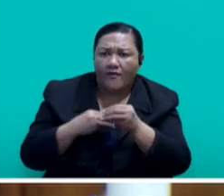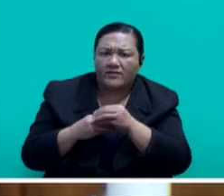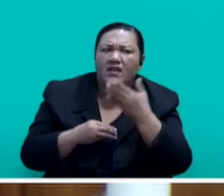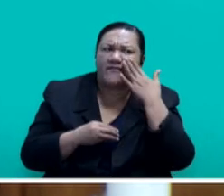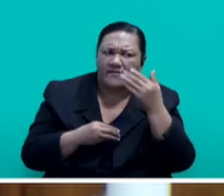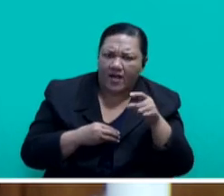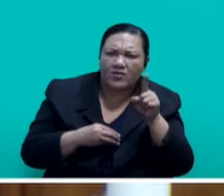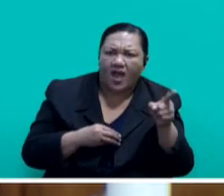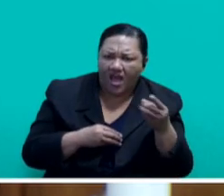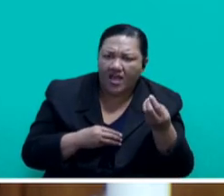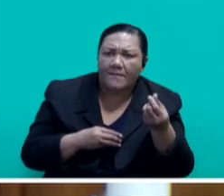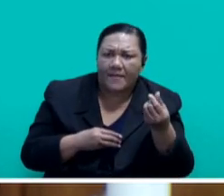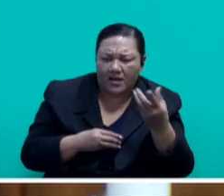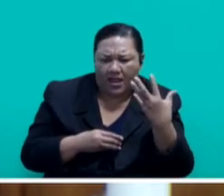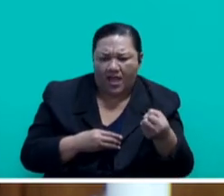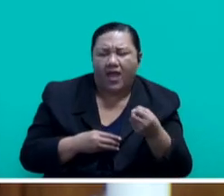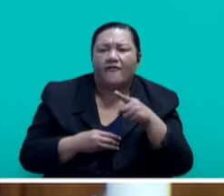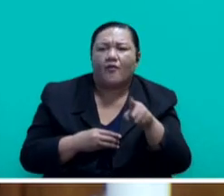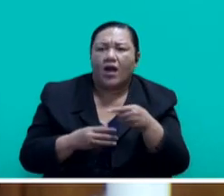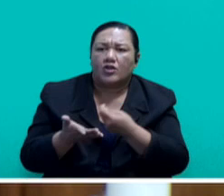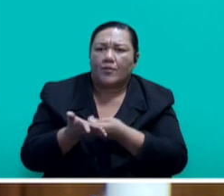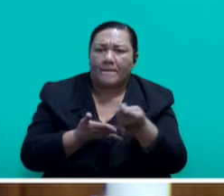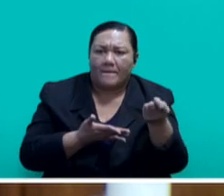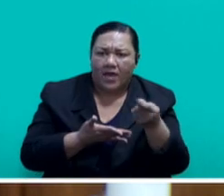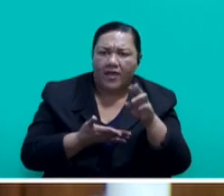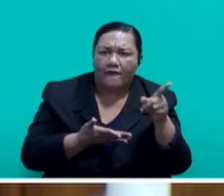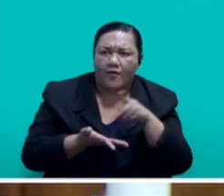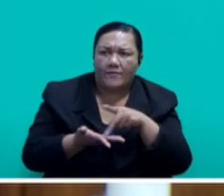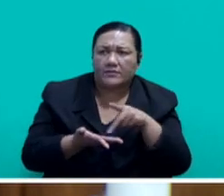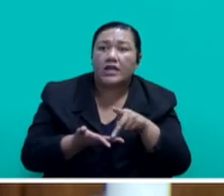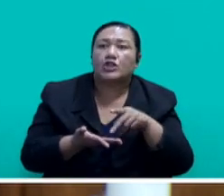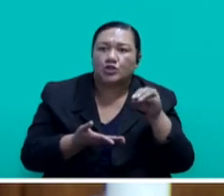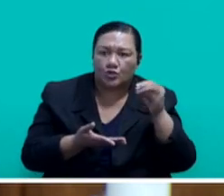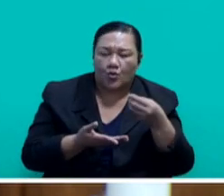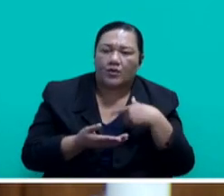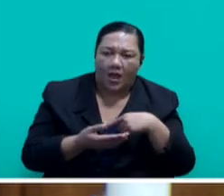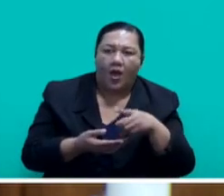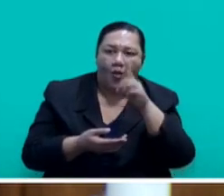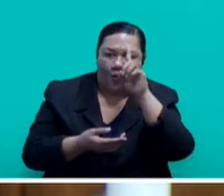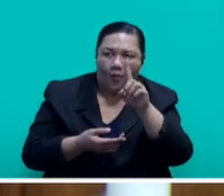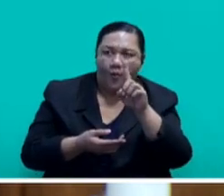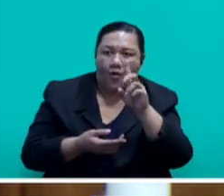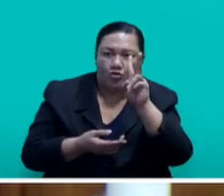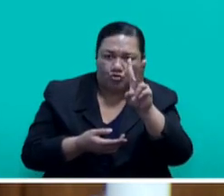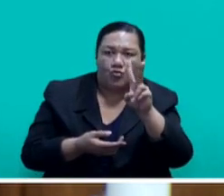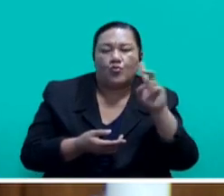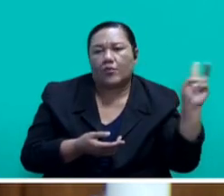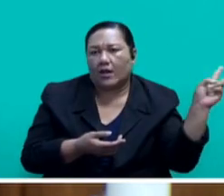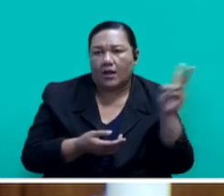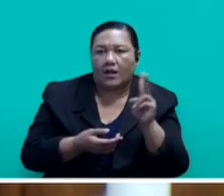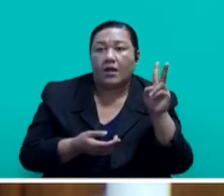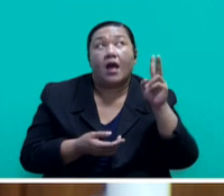the exercise and the incumbent should be reporting to work in the next few weeks. Now we will have 2 liaison officers in Australia.